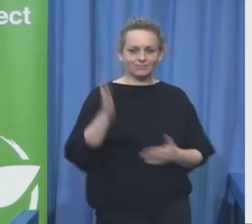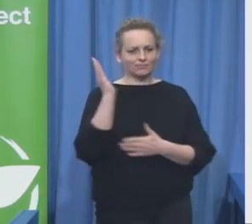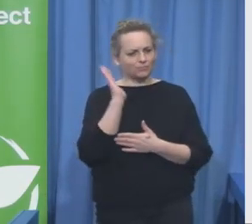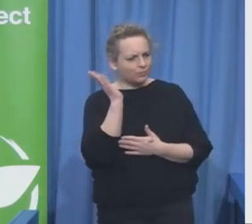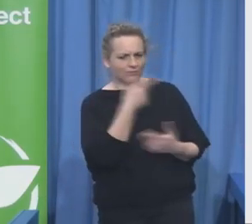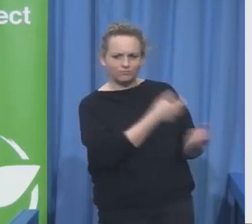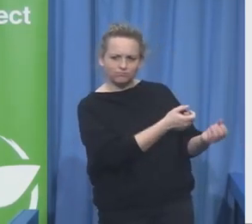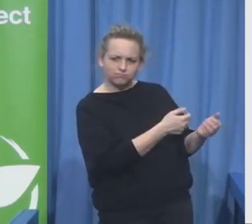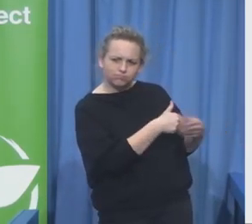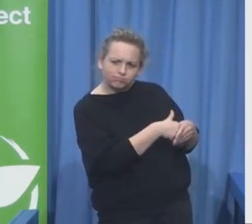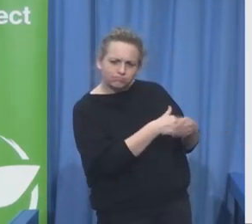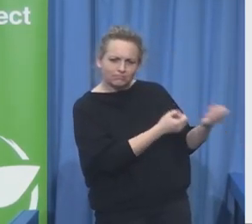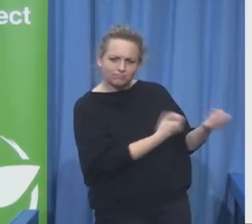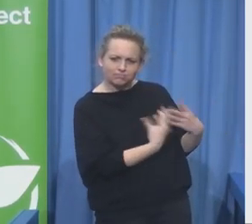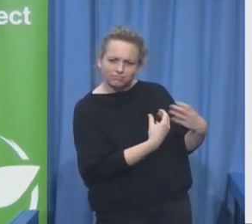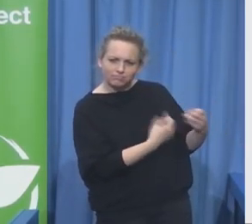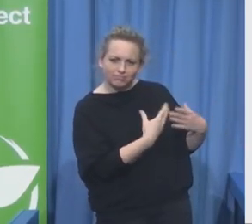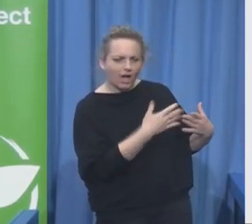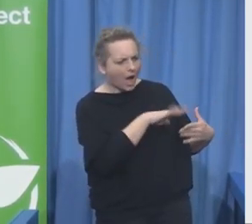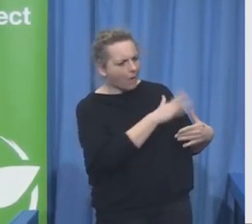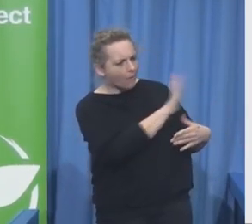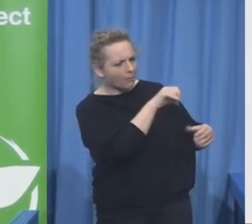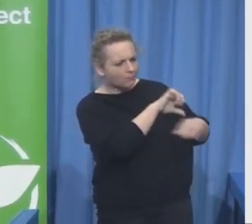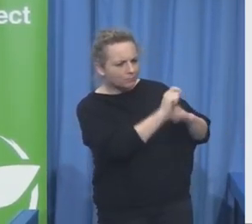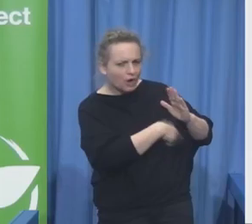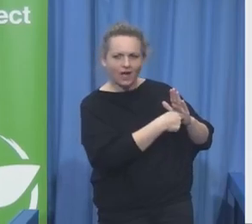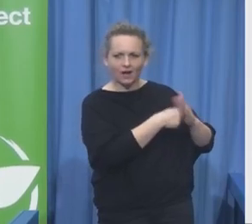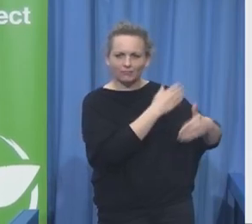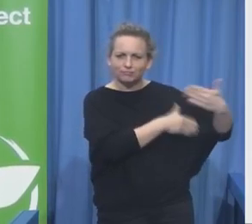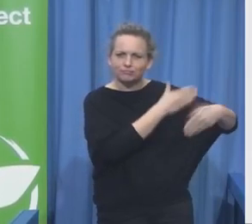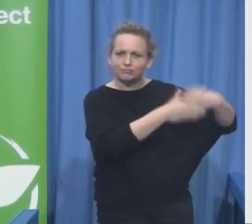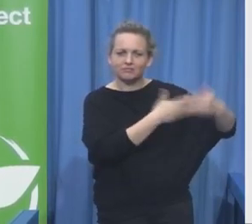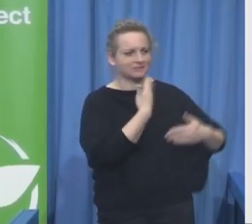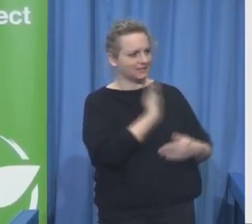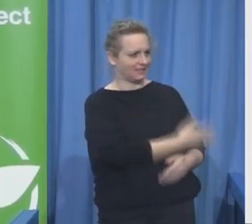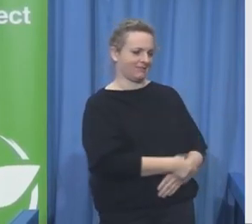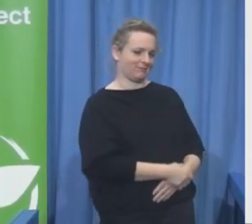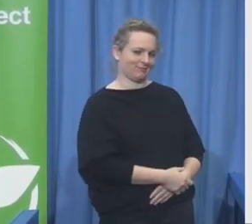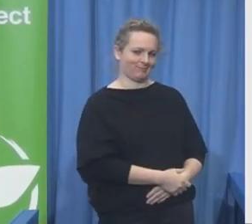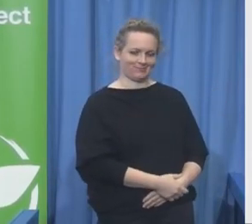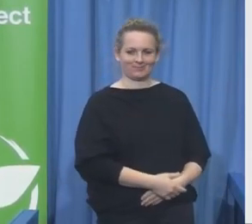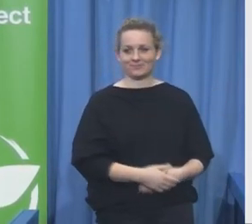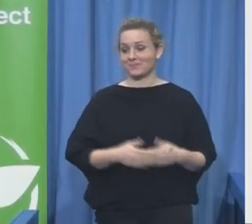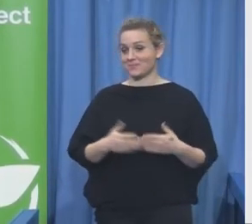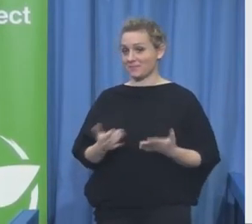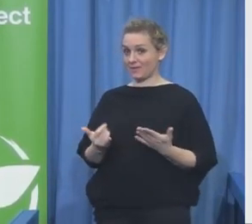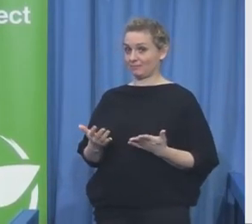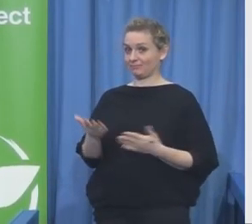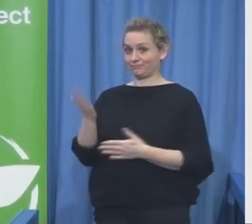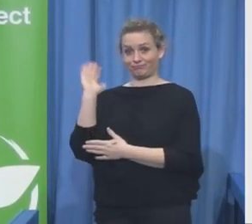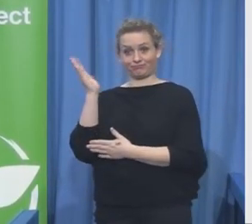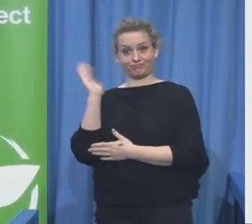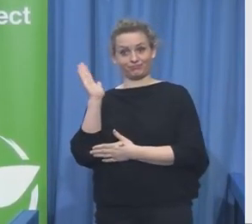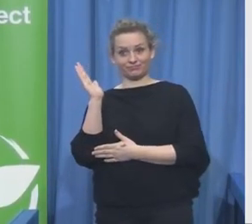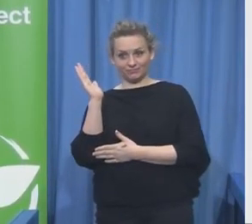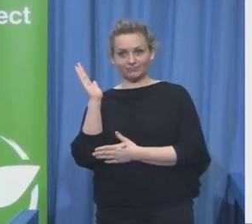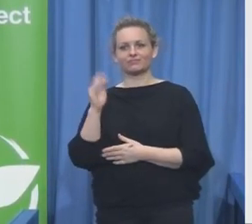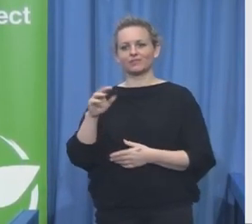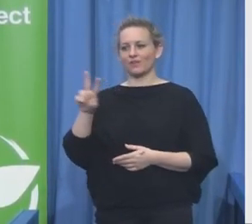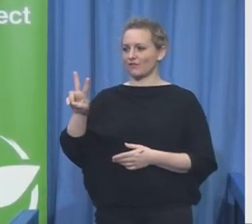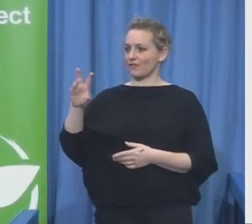your managers within IBM Hungary. So thank you. Our next presenter is Nadine Vogel. Nadine is